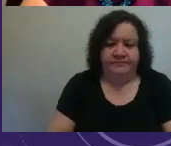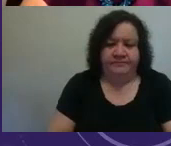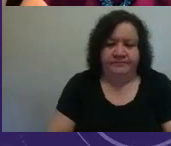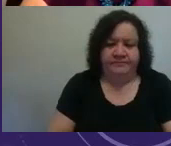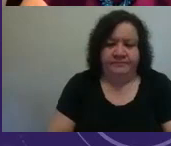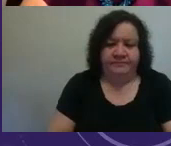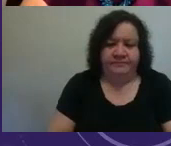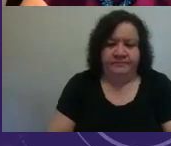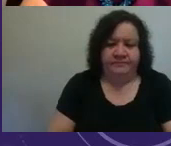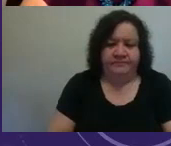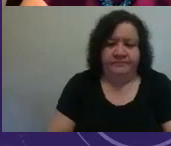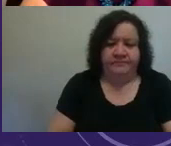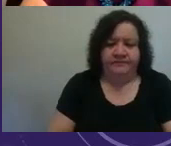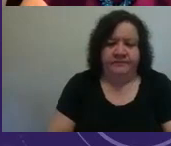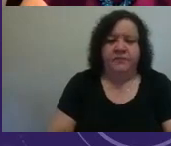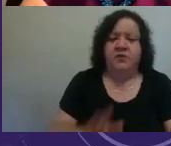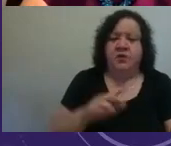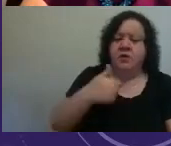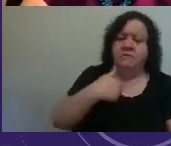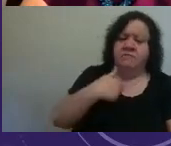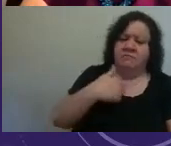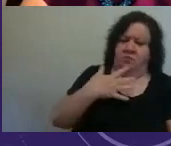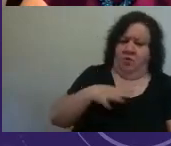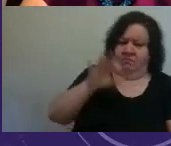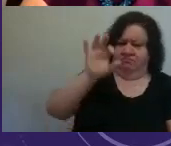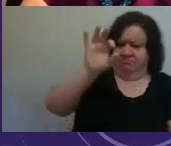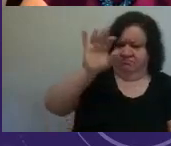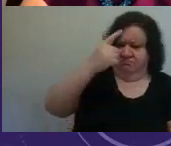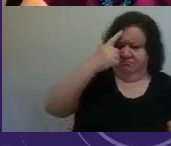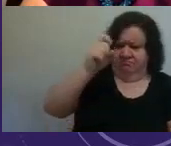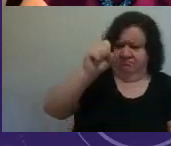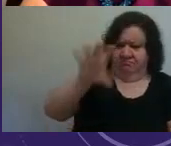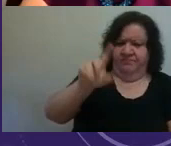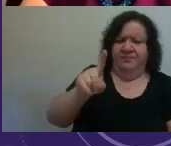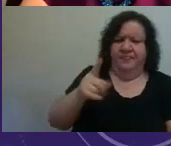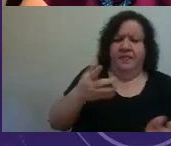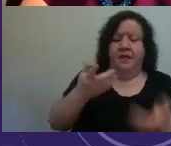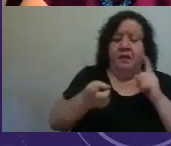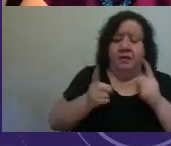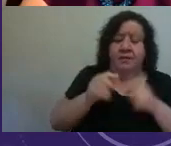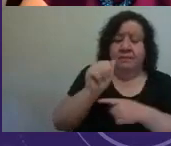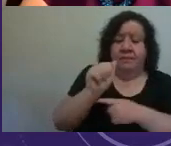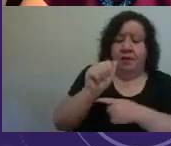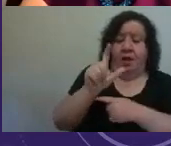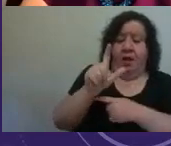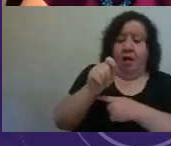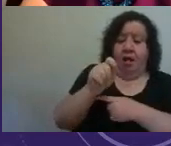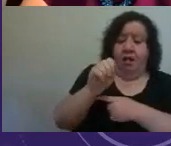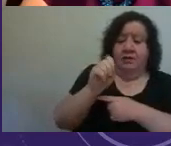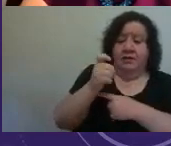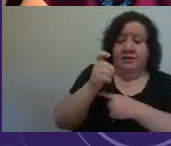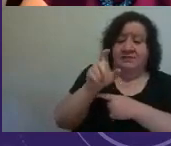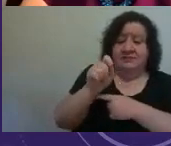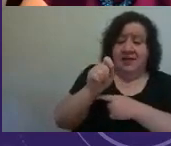alt text are in all caps, some screen readers will spell out the description. This makes understanding difficult for